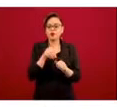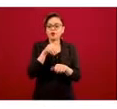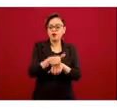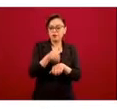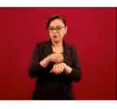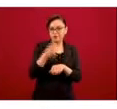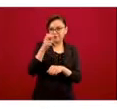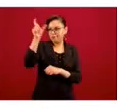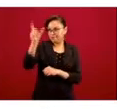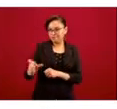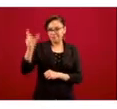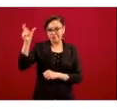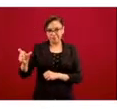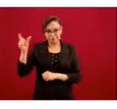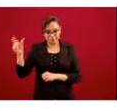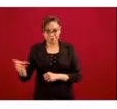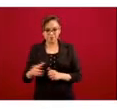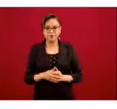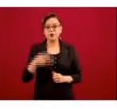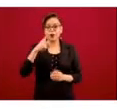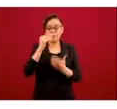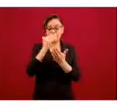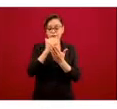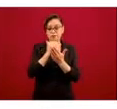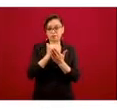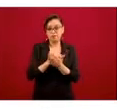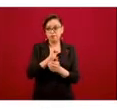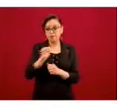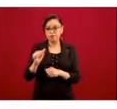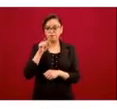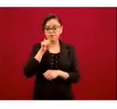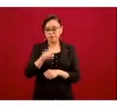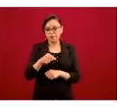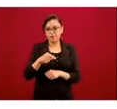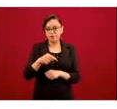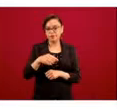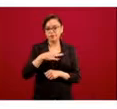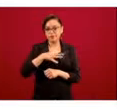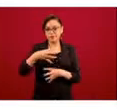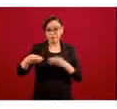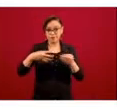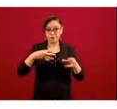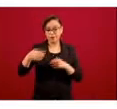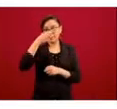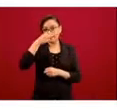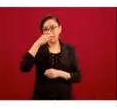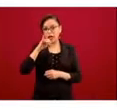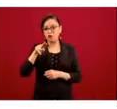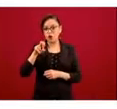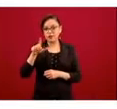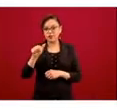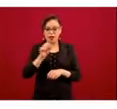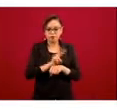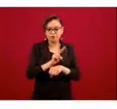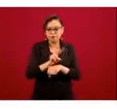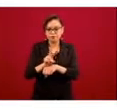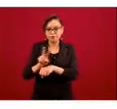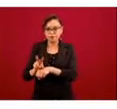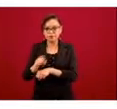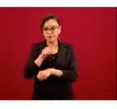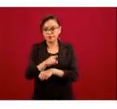data actually matches what we are presenting right now. And this is all written in the technical manual